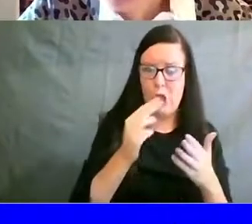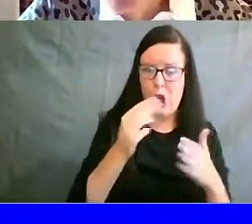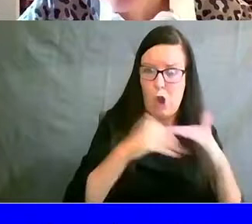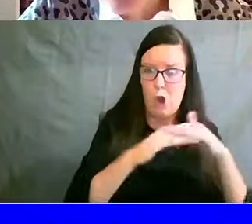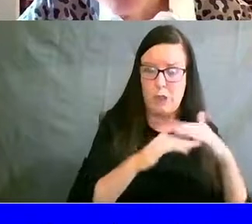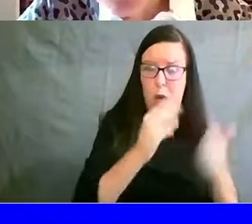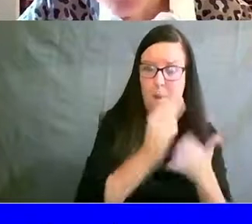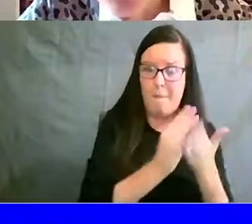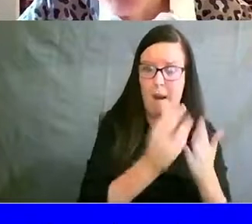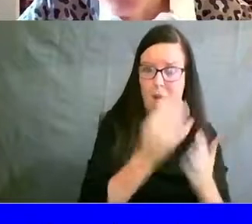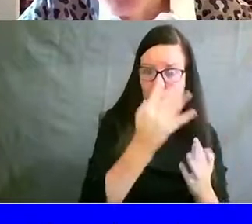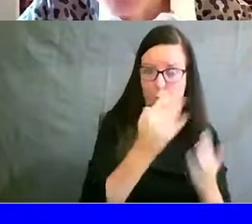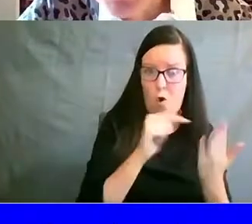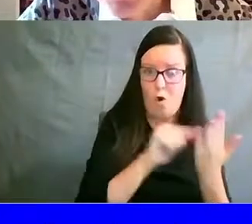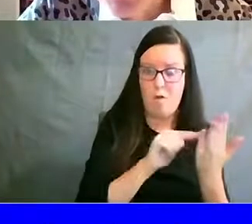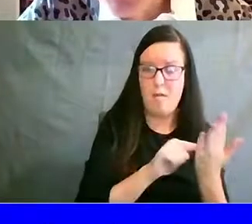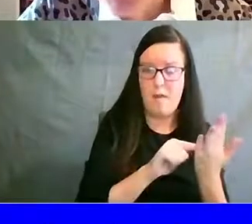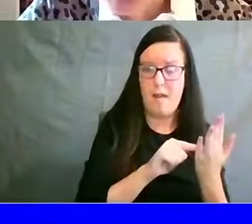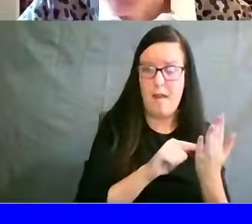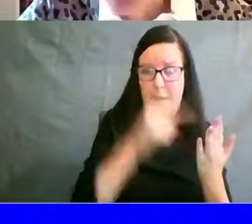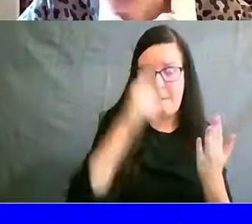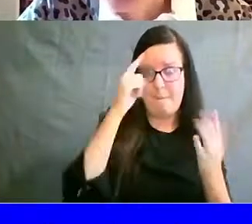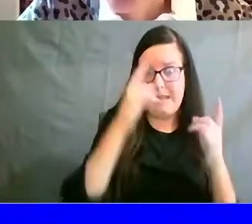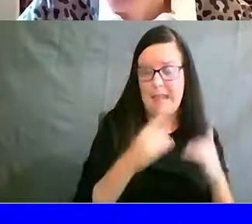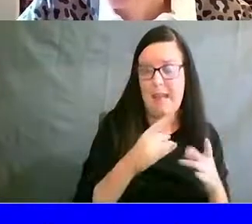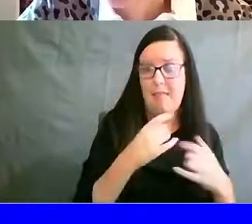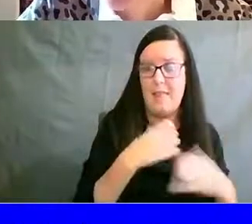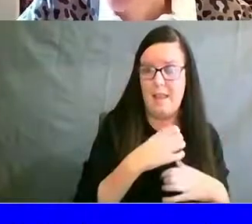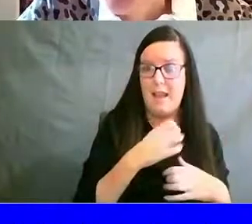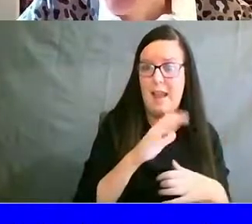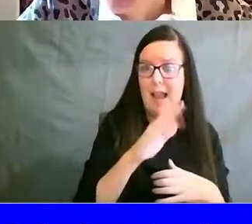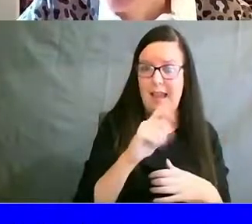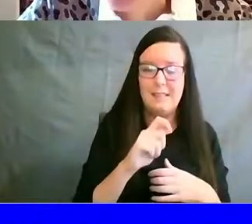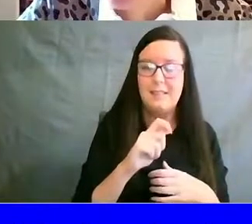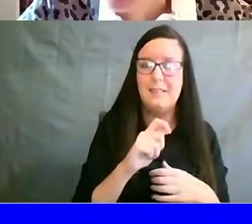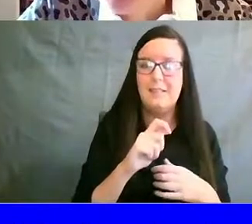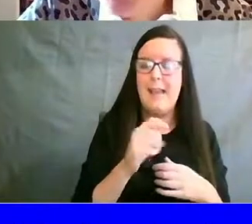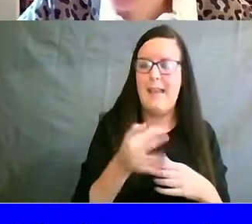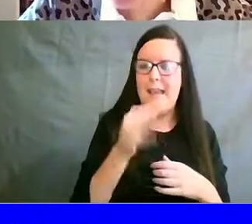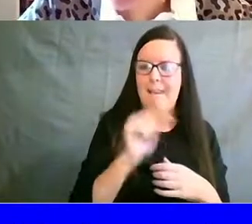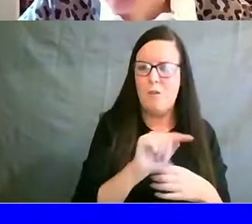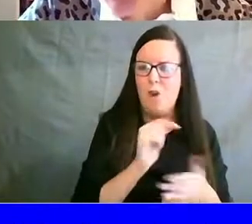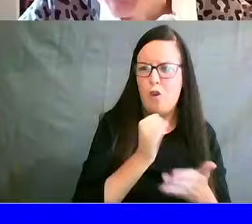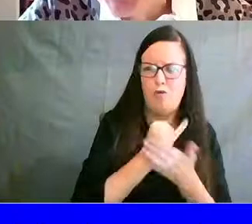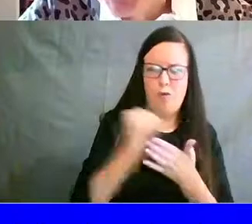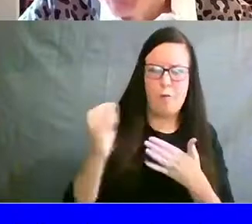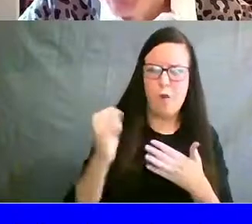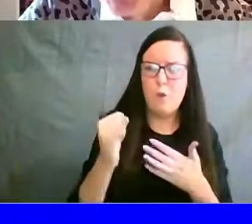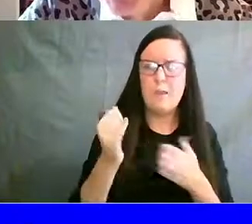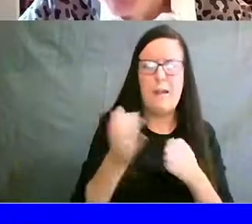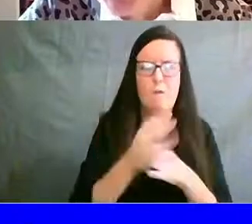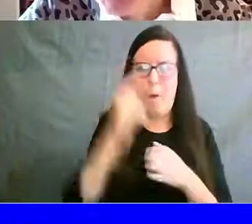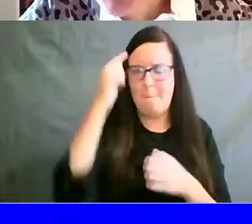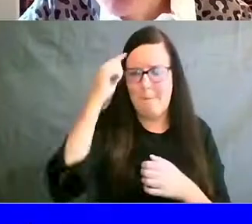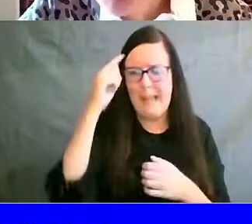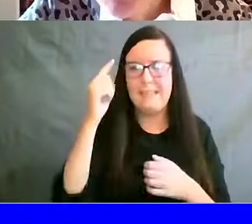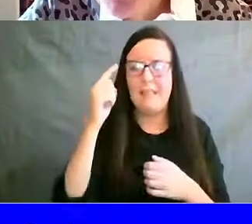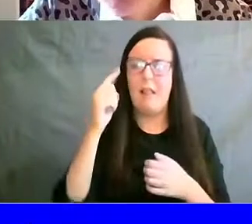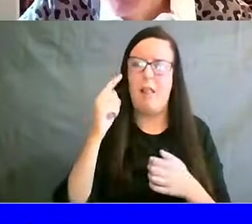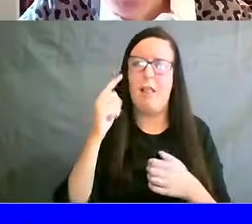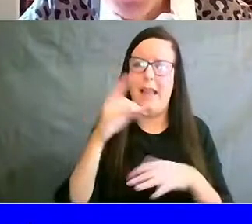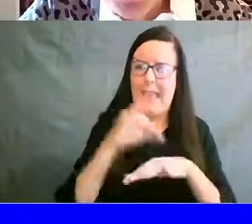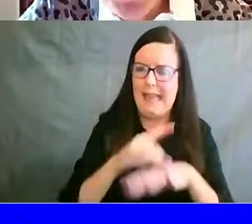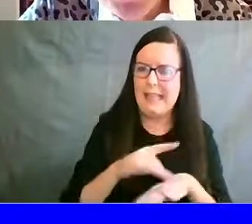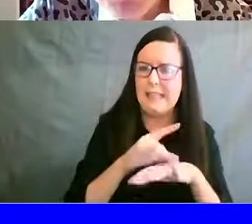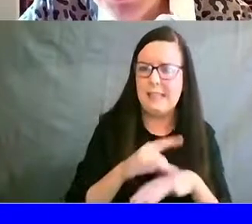it doesn't bind the hands of the treating healthcare professionals if you're refusing treatment for a mental disorder. Now, there was a private